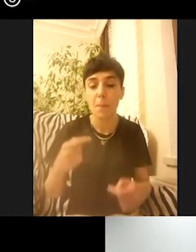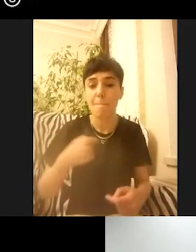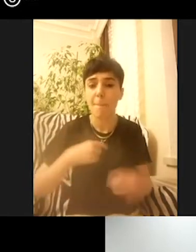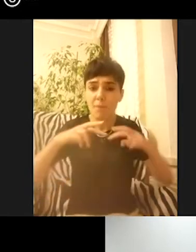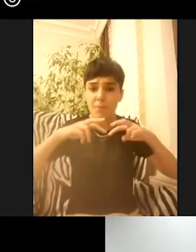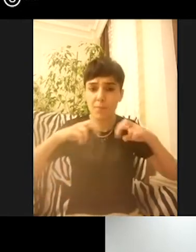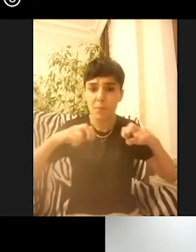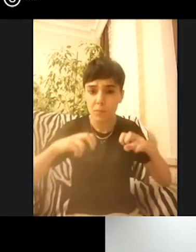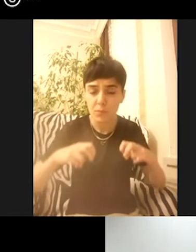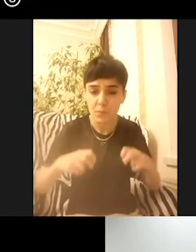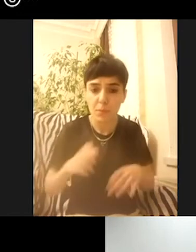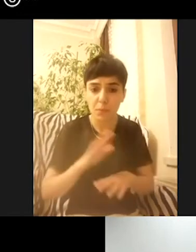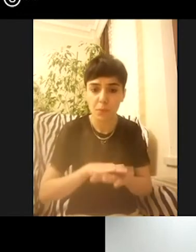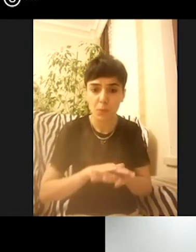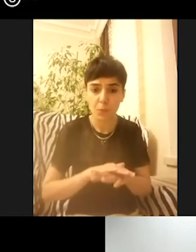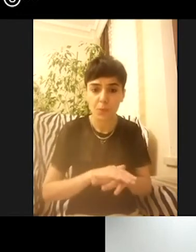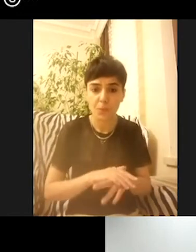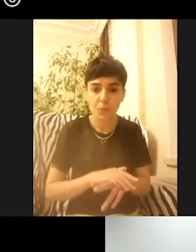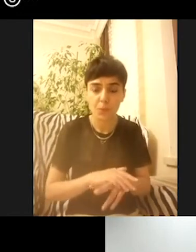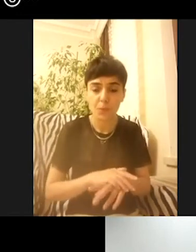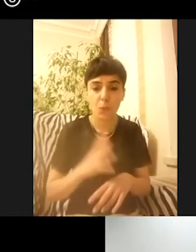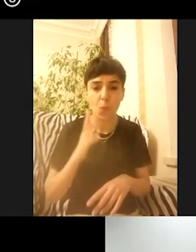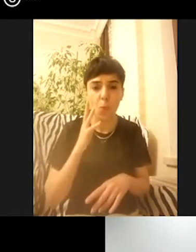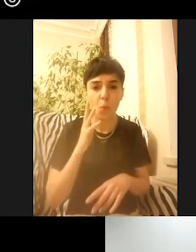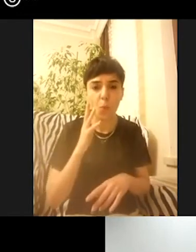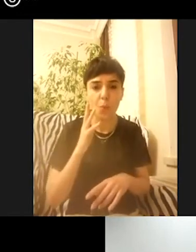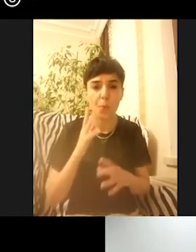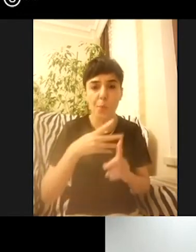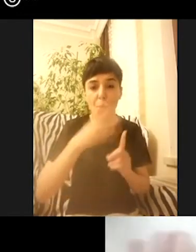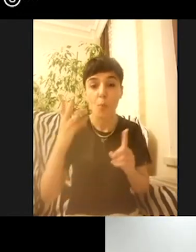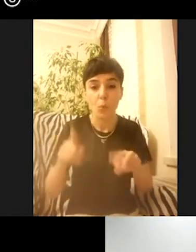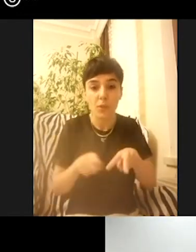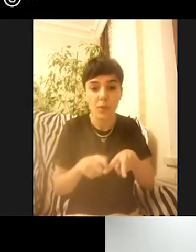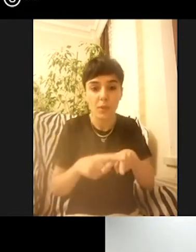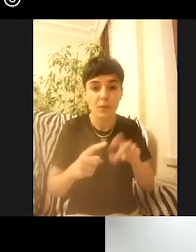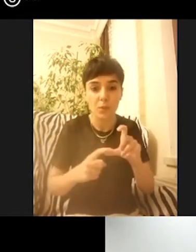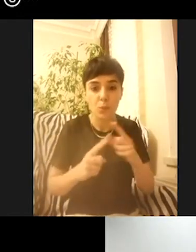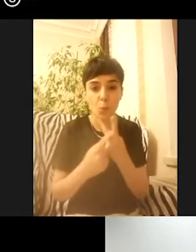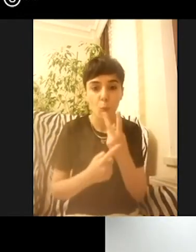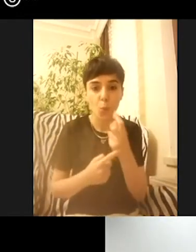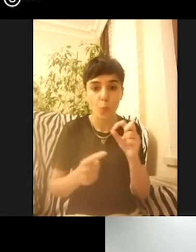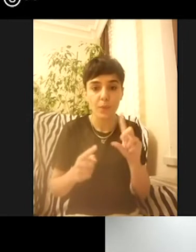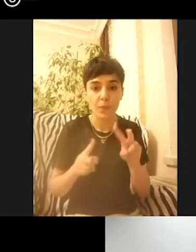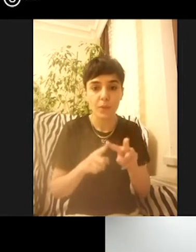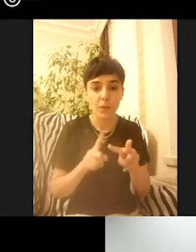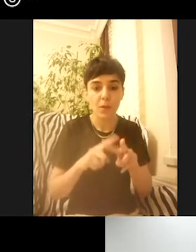question. And the Muslim question resonates with the Jewish question, and in Europe at the end of